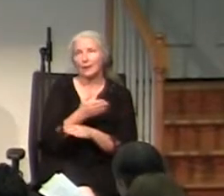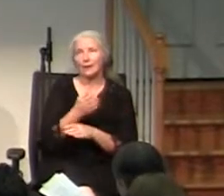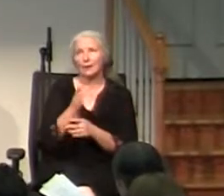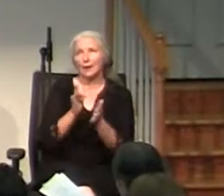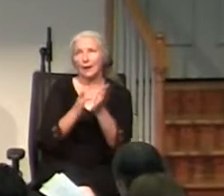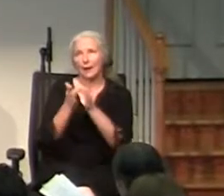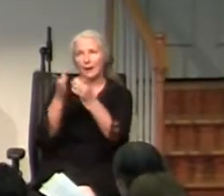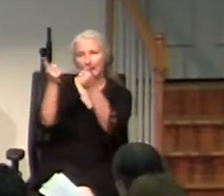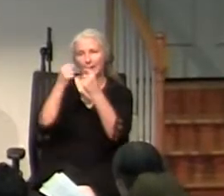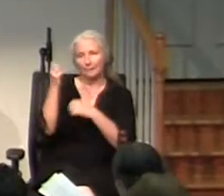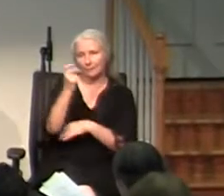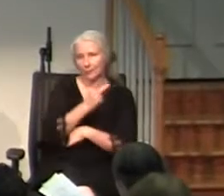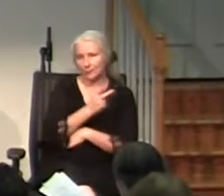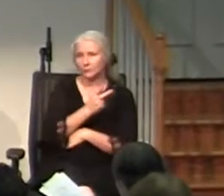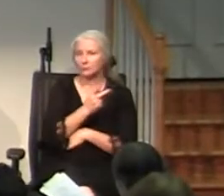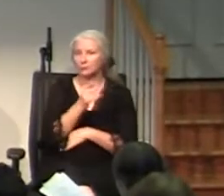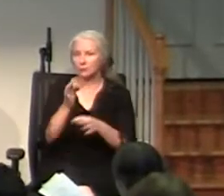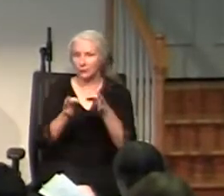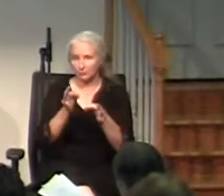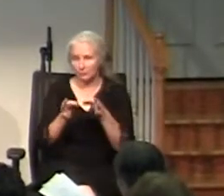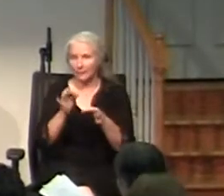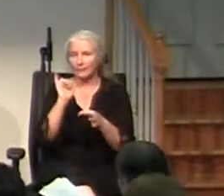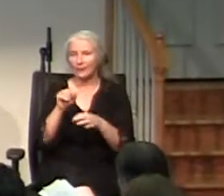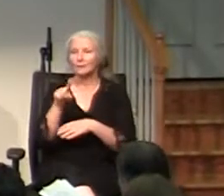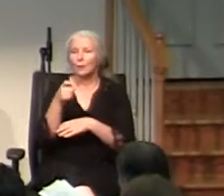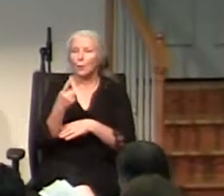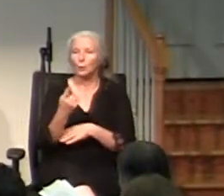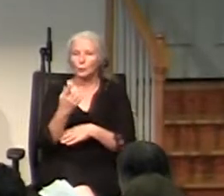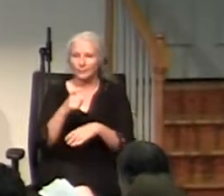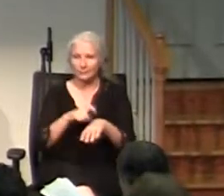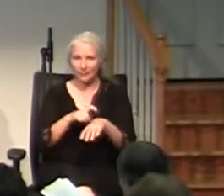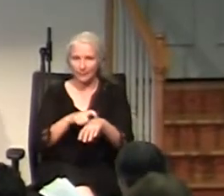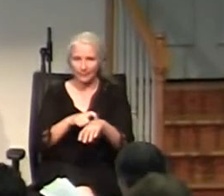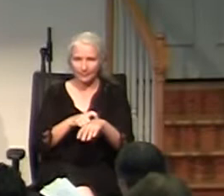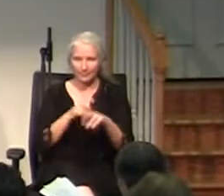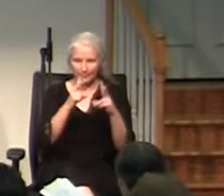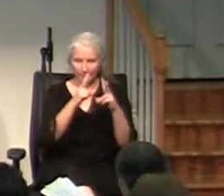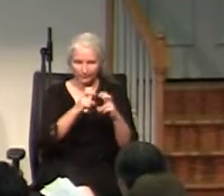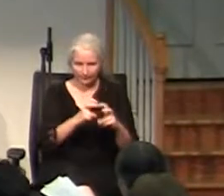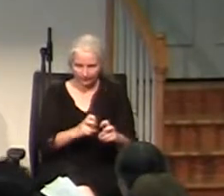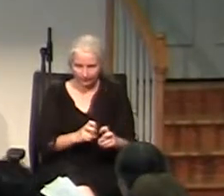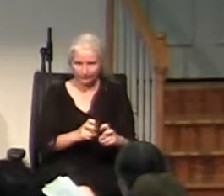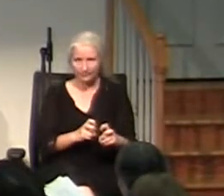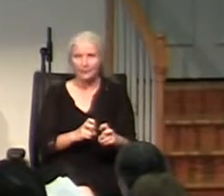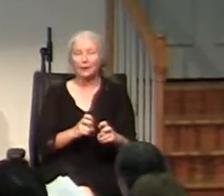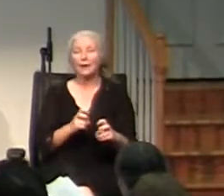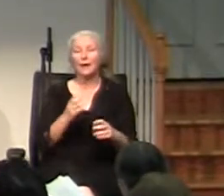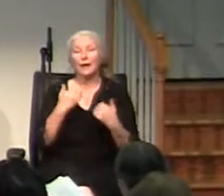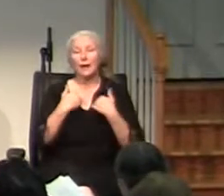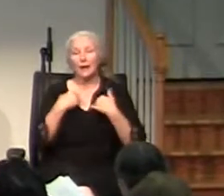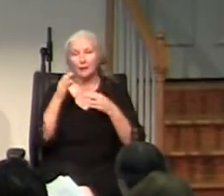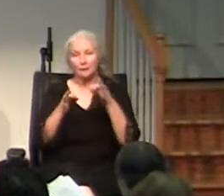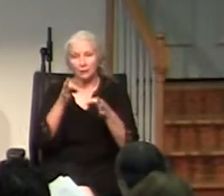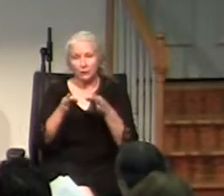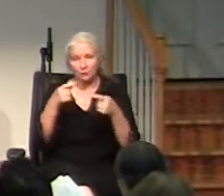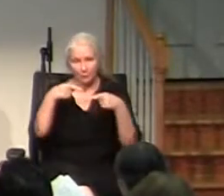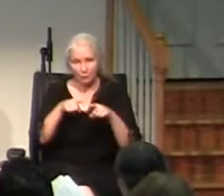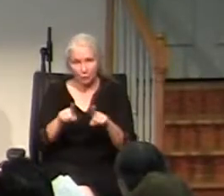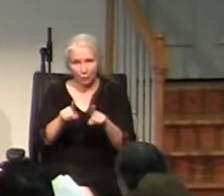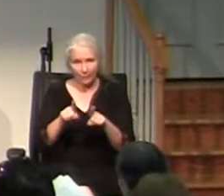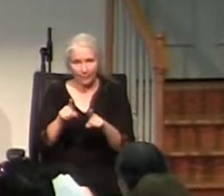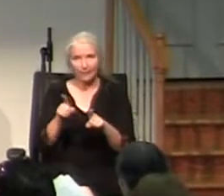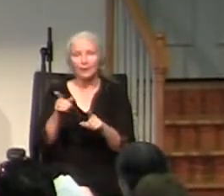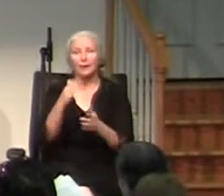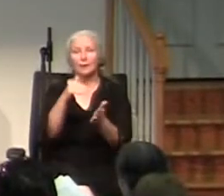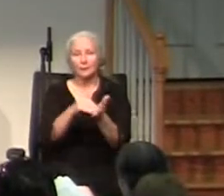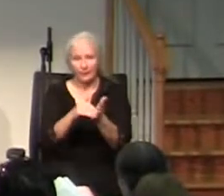can be saved, but it's investigative in nature. There's a judgment during the millennium, but there's no grace, there's no mercy there.